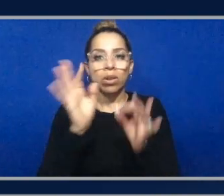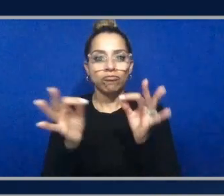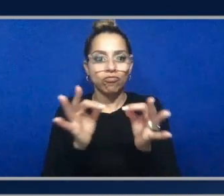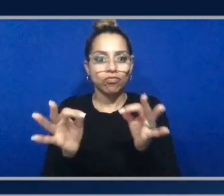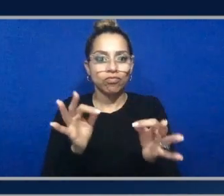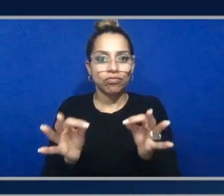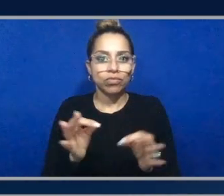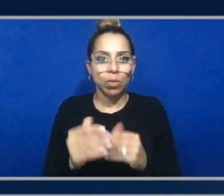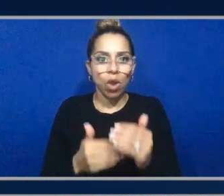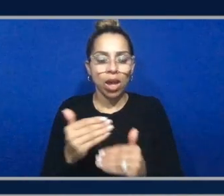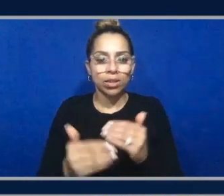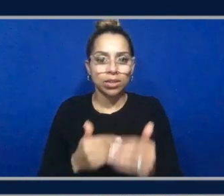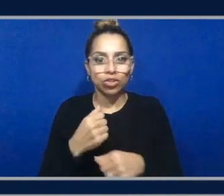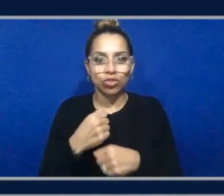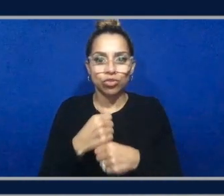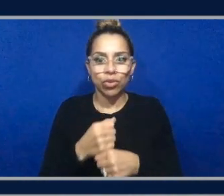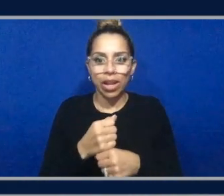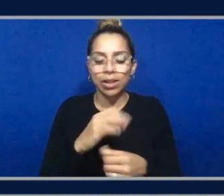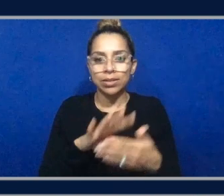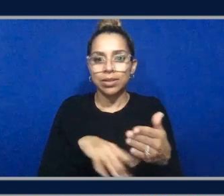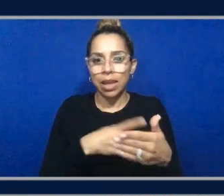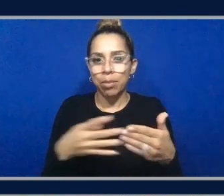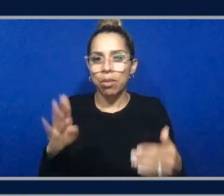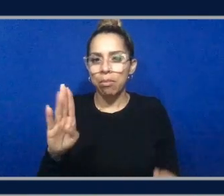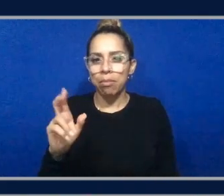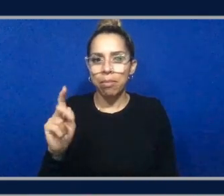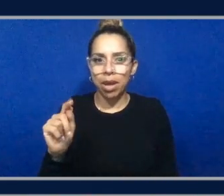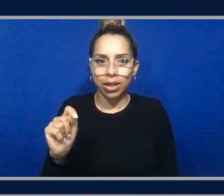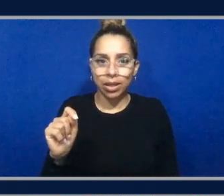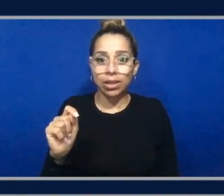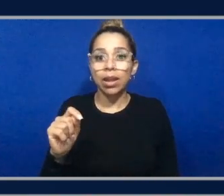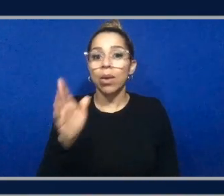the table bucket using the console, and then I'll be showing you the features which